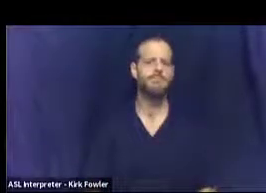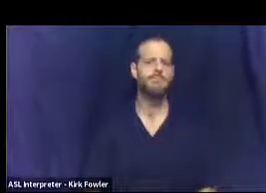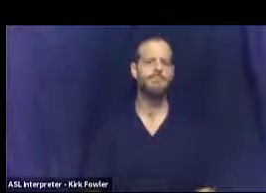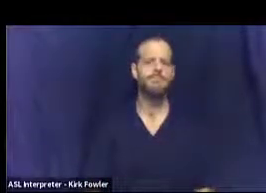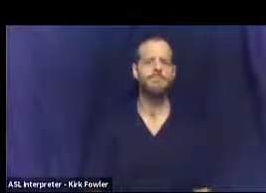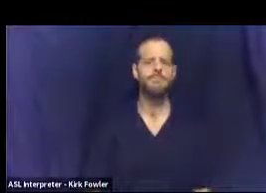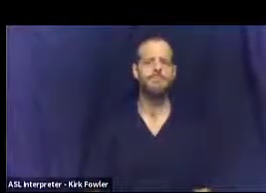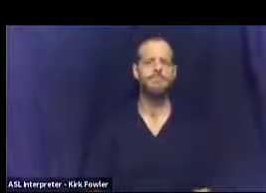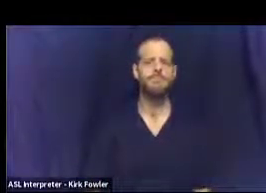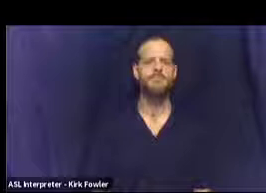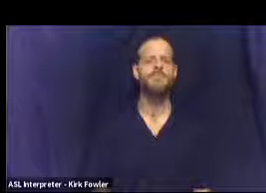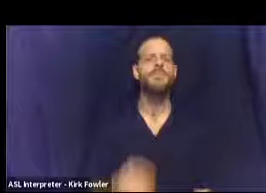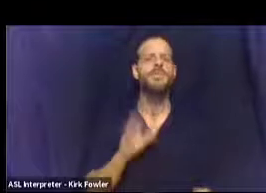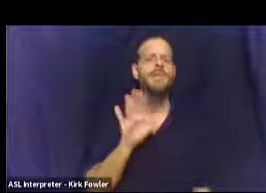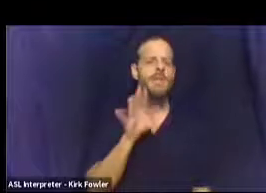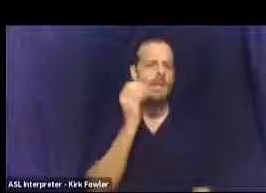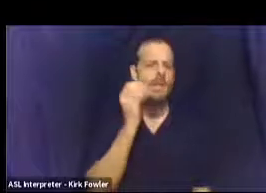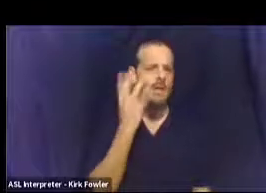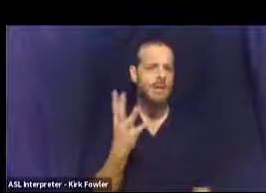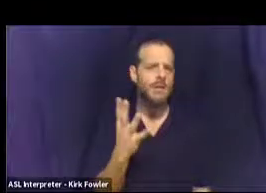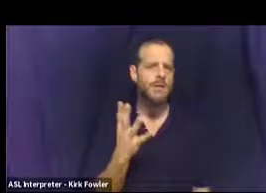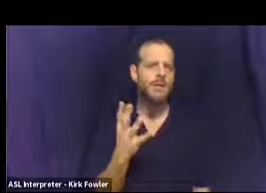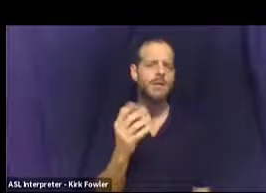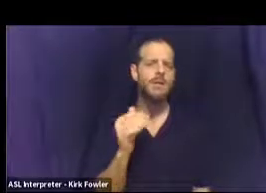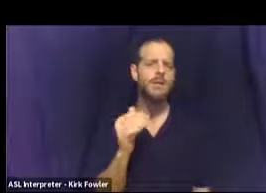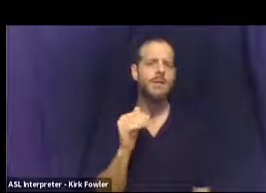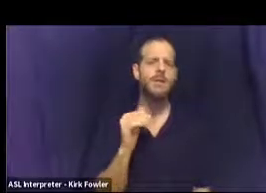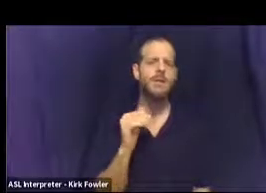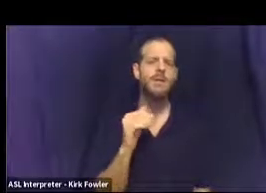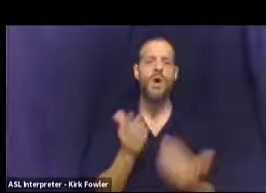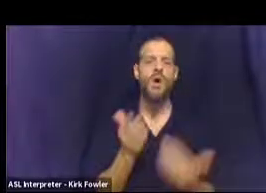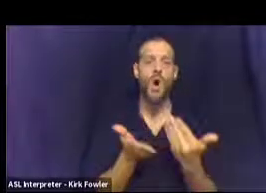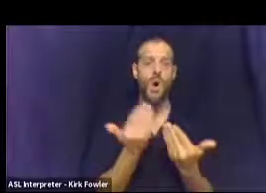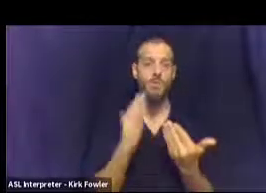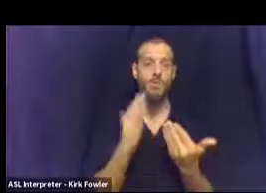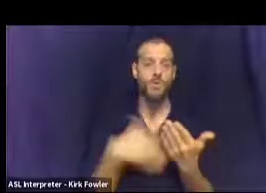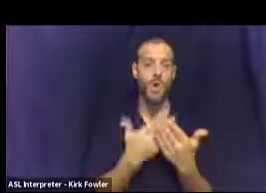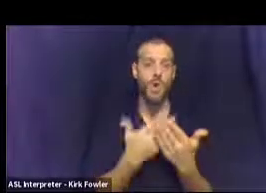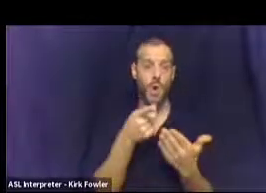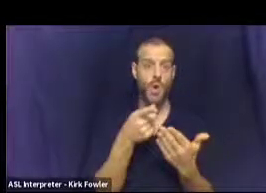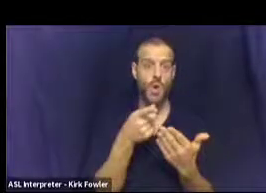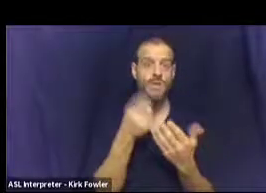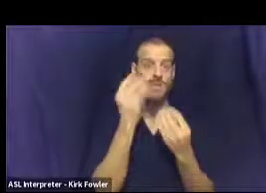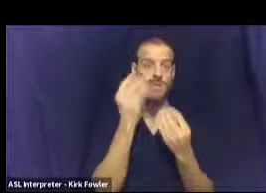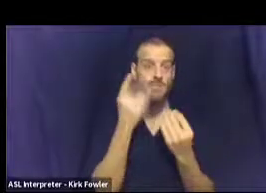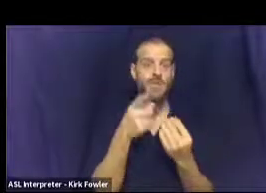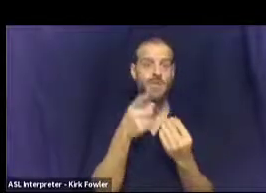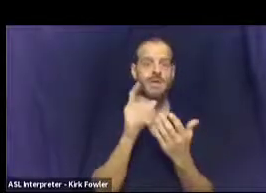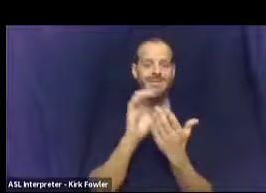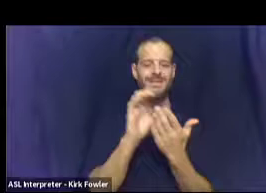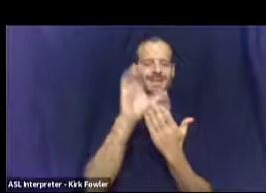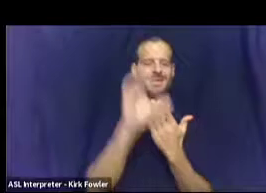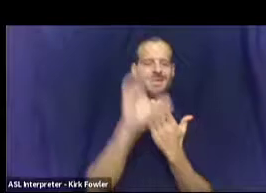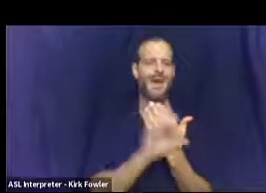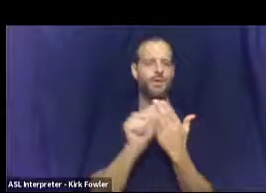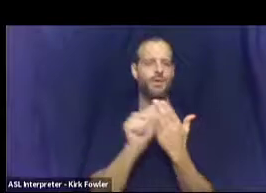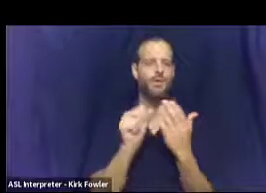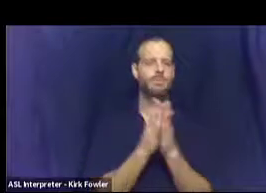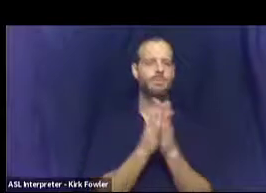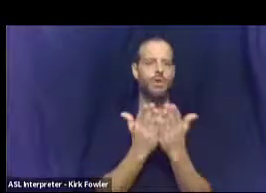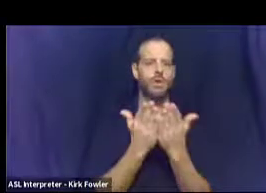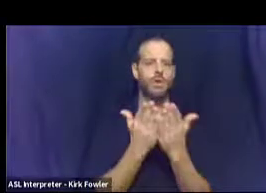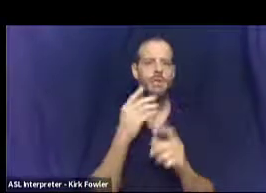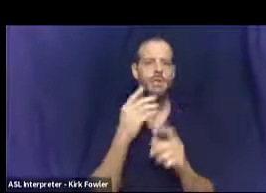And just a real quick reference, almost all of this information is in this book, the calendars book by Robbie Blahob that is also available